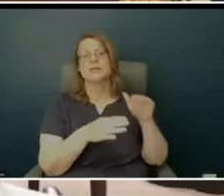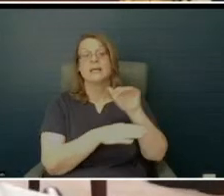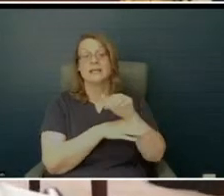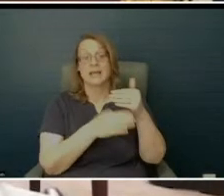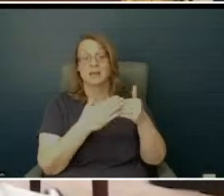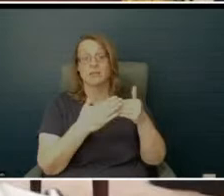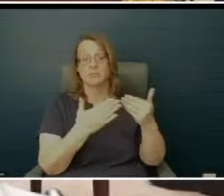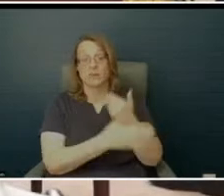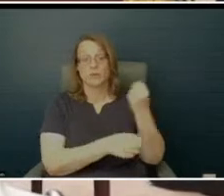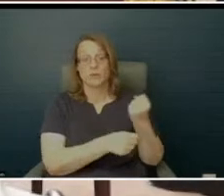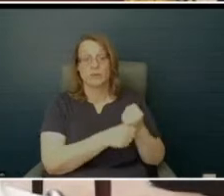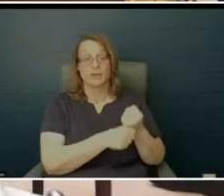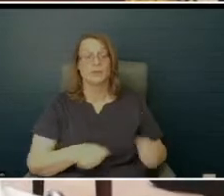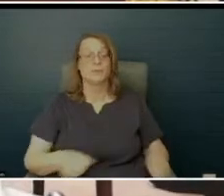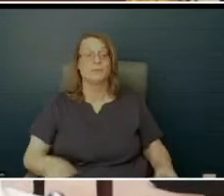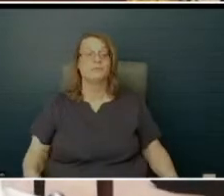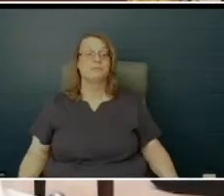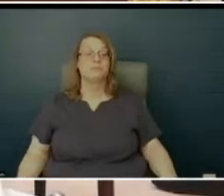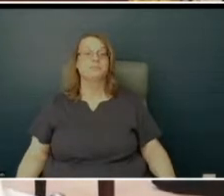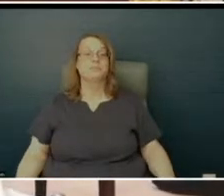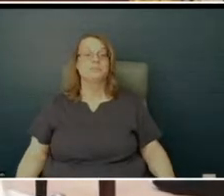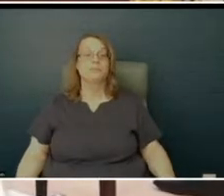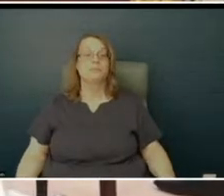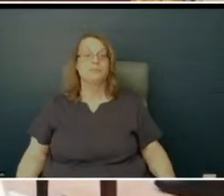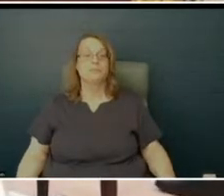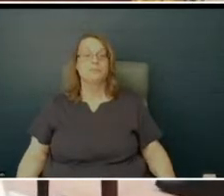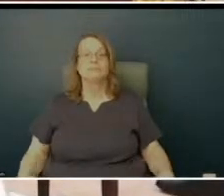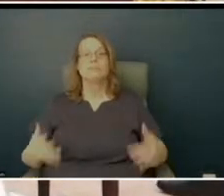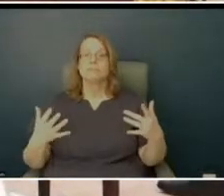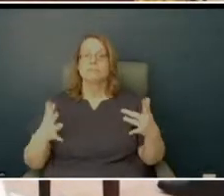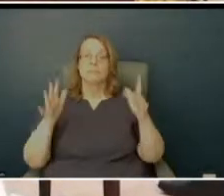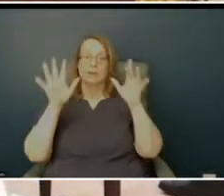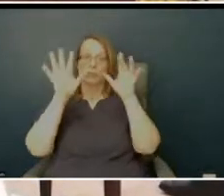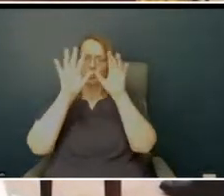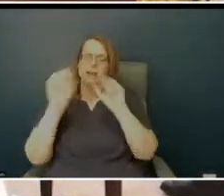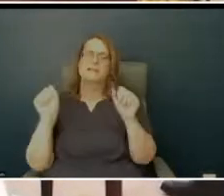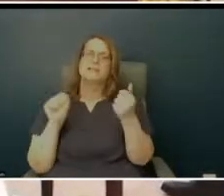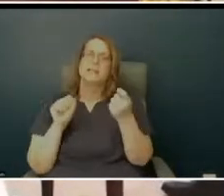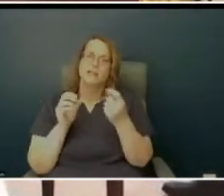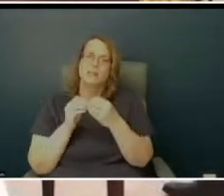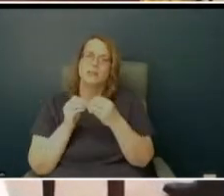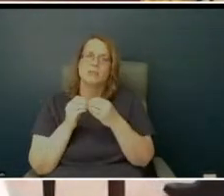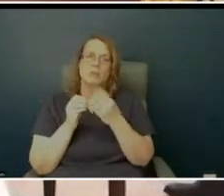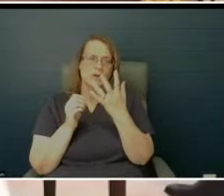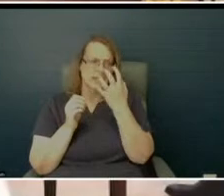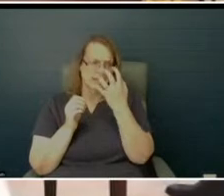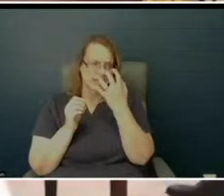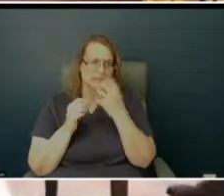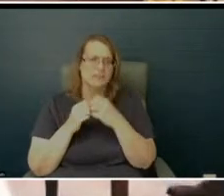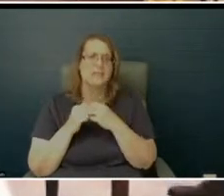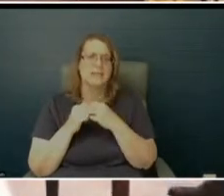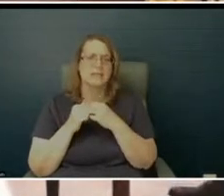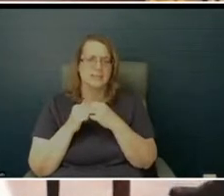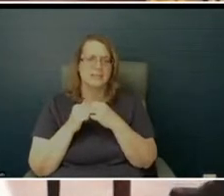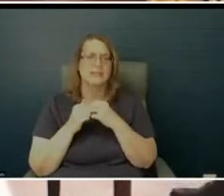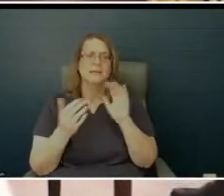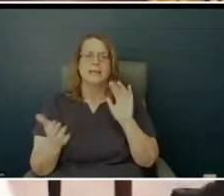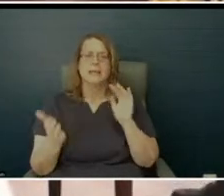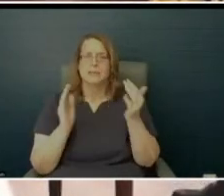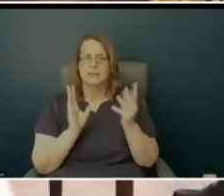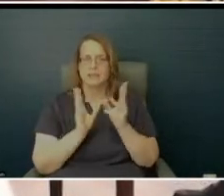The president was a little more agitated than he had been on the meeting, in the meeting on the